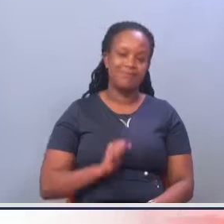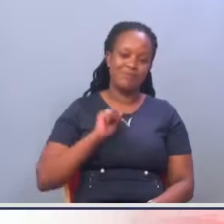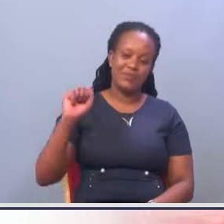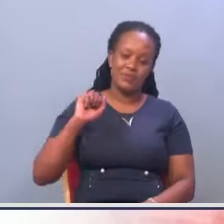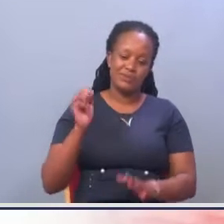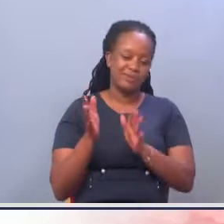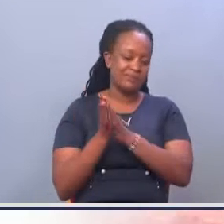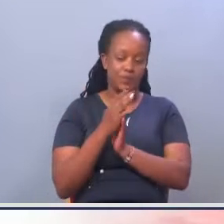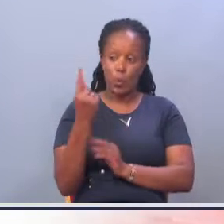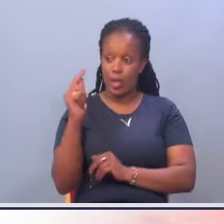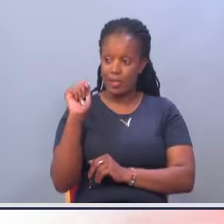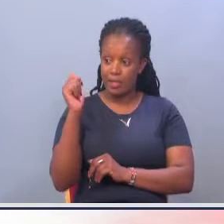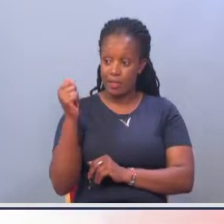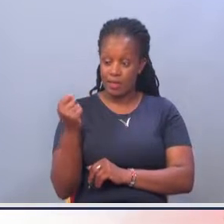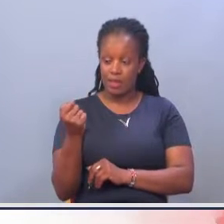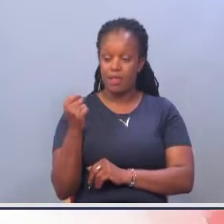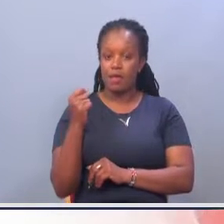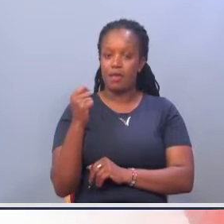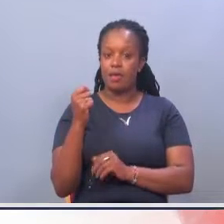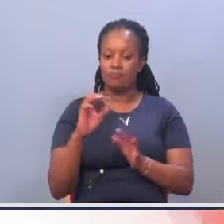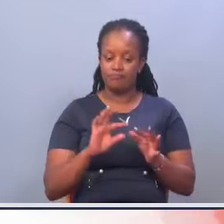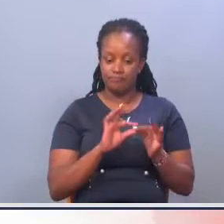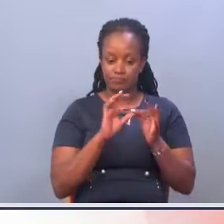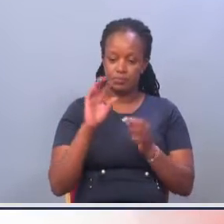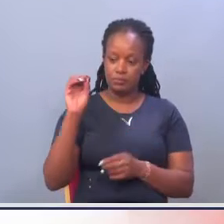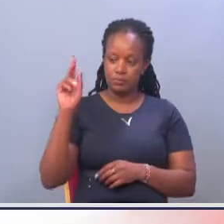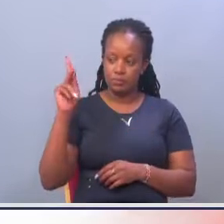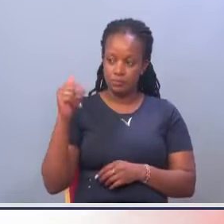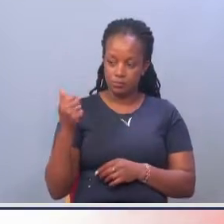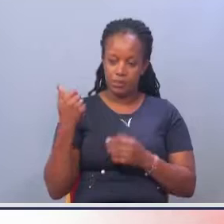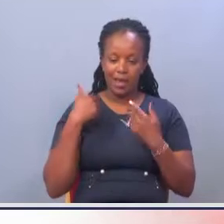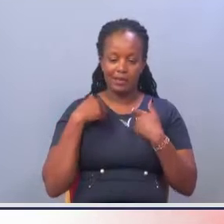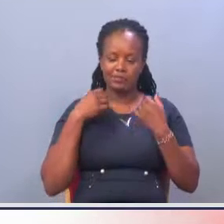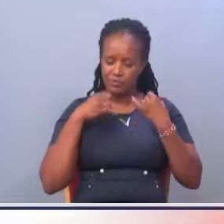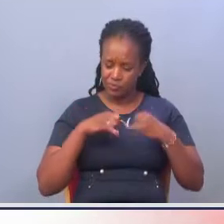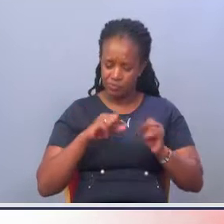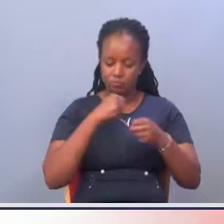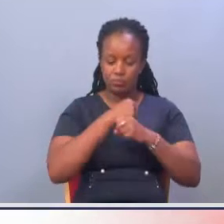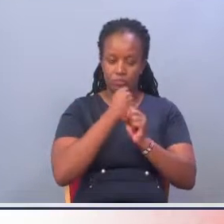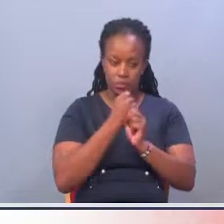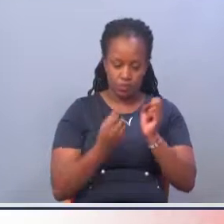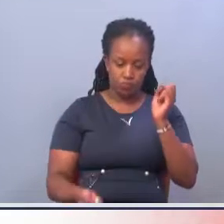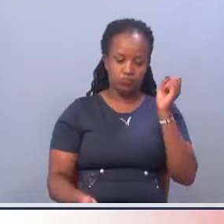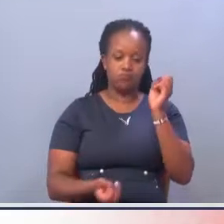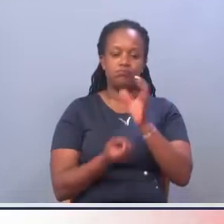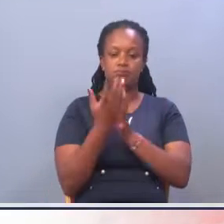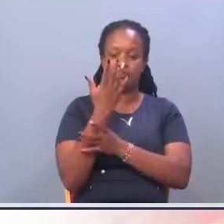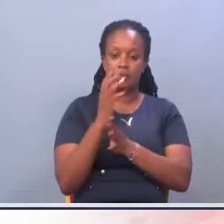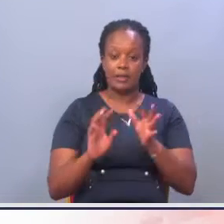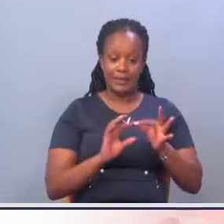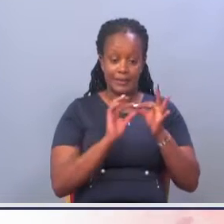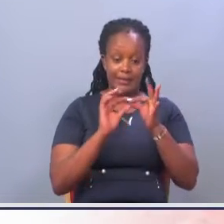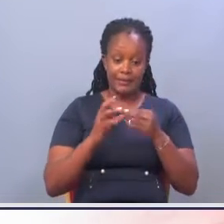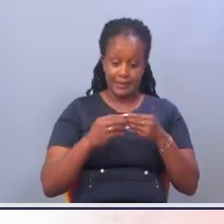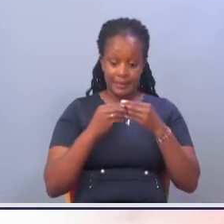Now, one Kenya alliance principals have scoffed at the possibility of forming an alliance with ODM leader Raila Odinga. Led by ANC